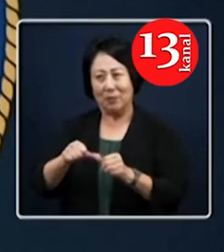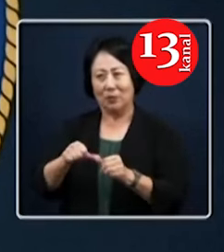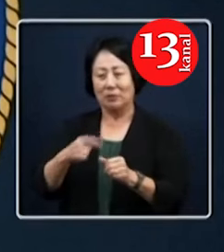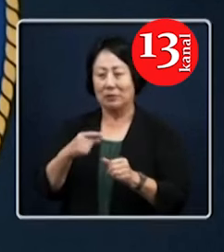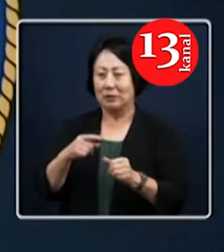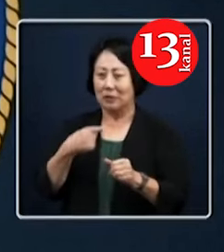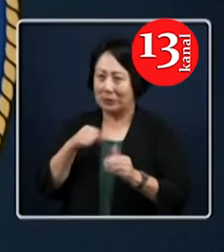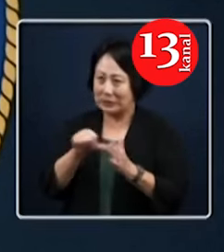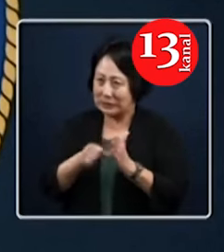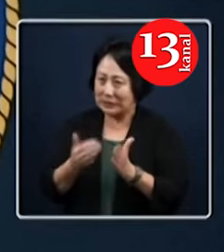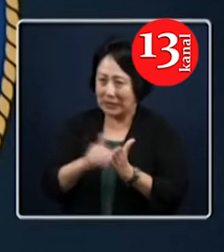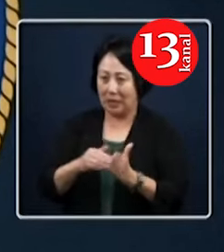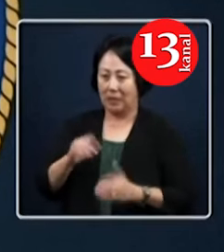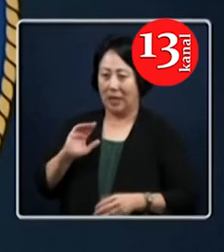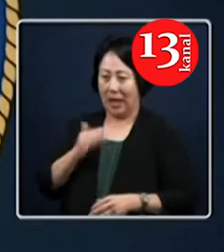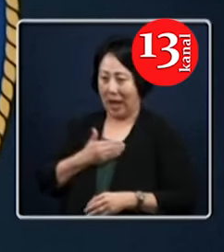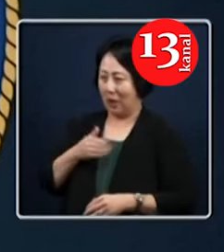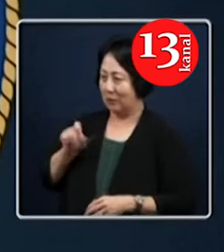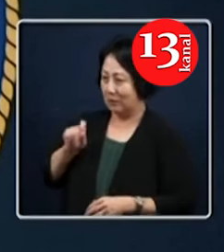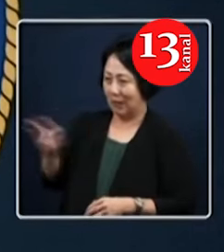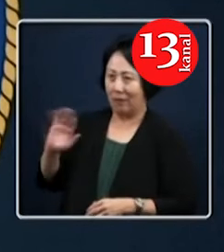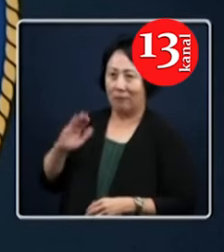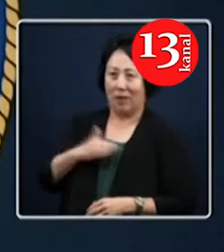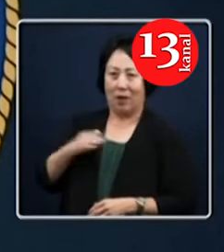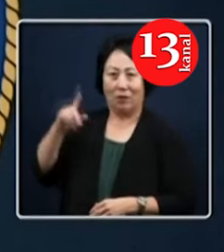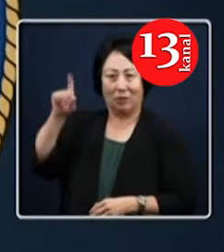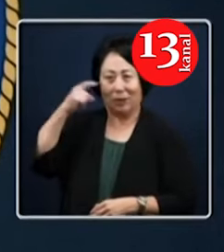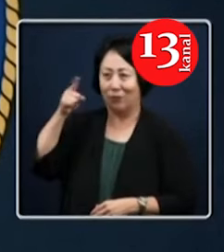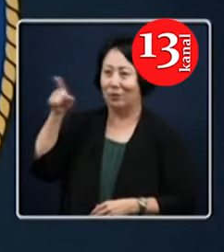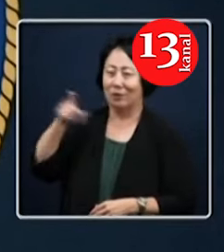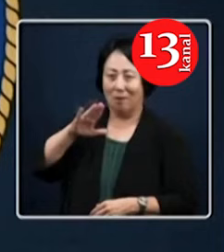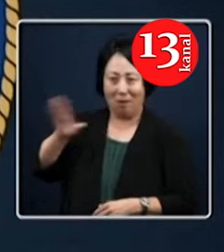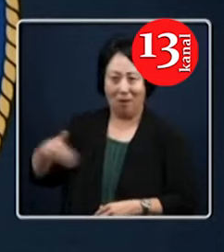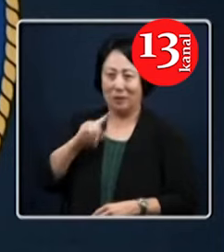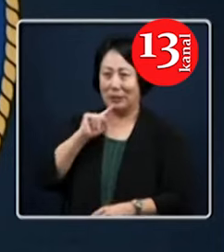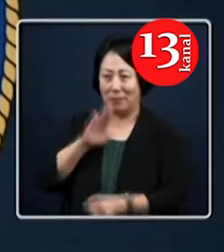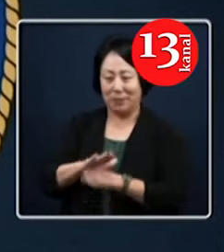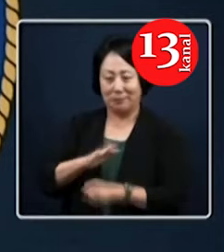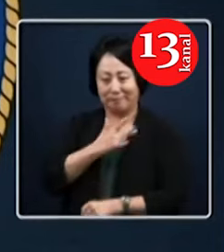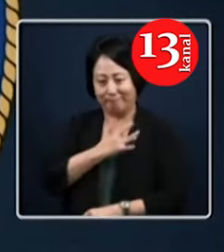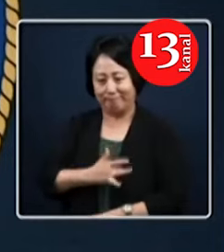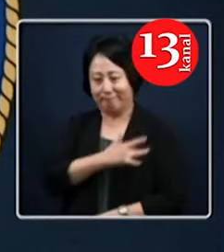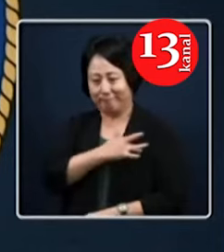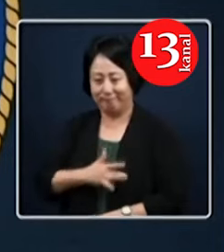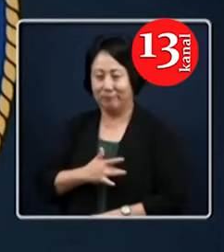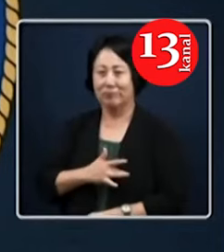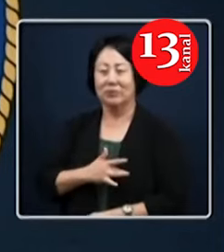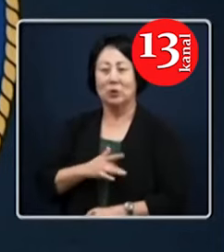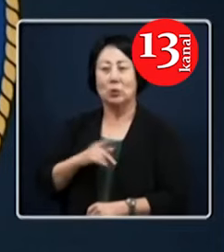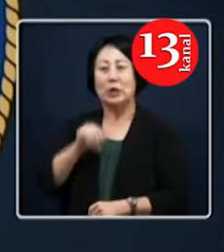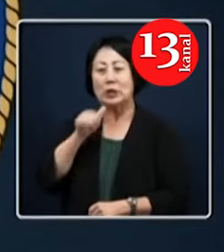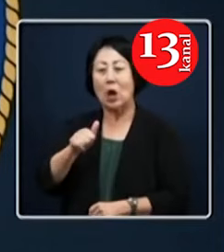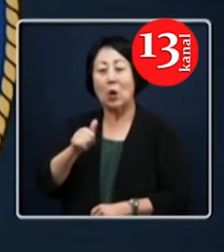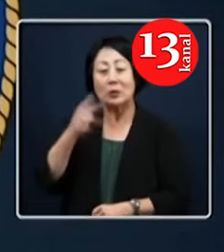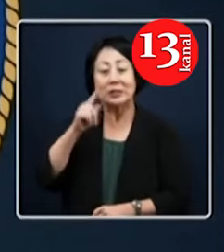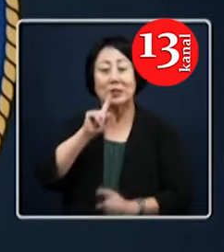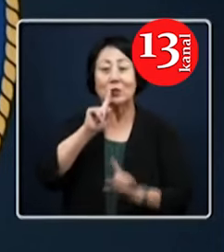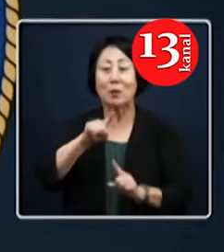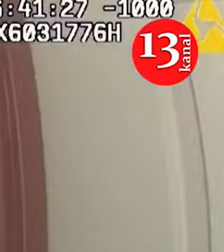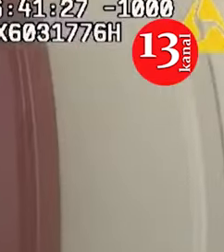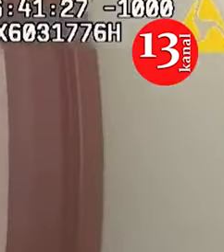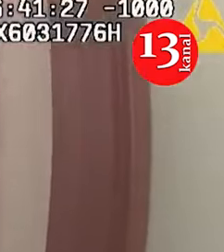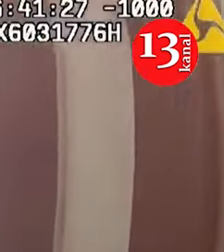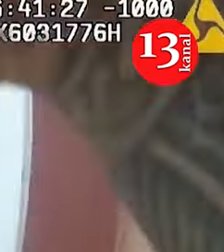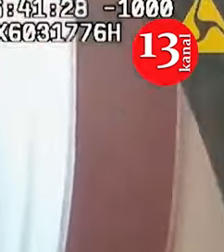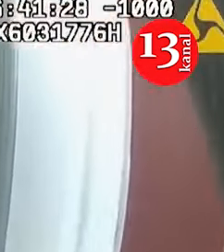who frequently risked their lives, sometimes sprinting door to door to warn residents to leave, were undercut by the lack of planning as the